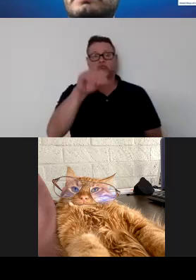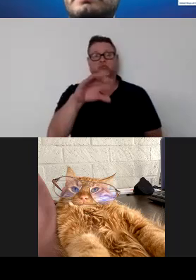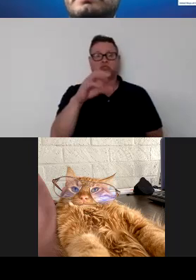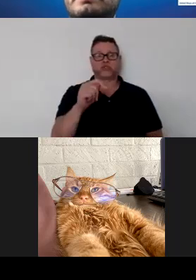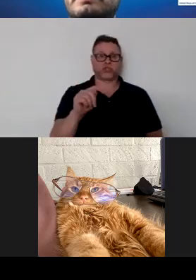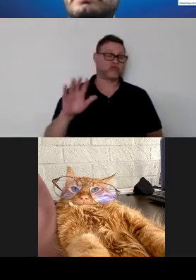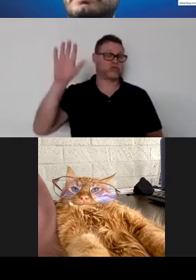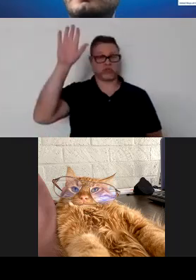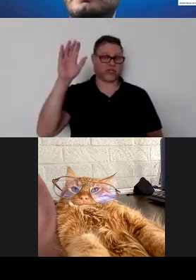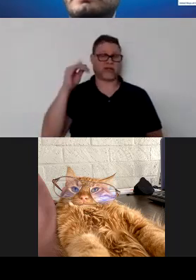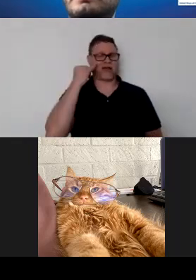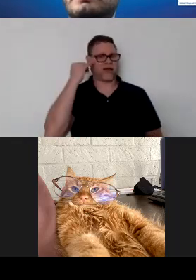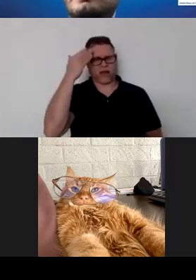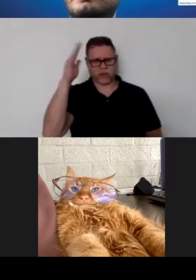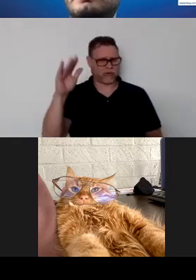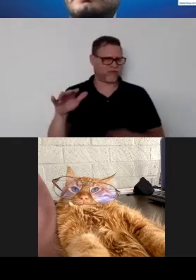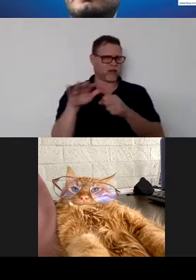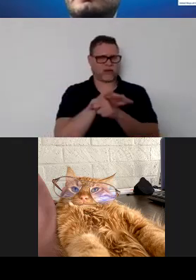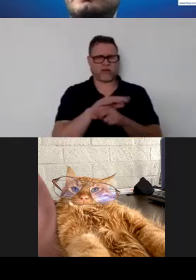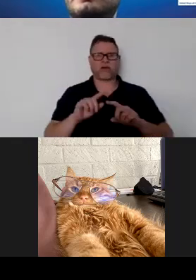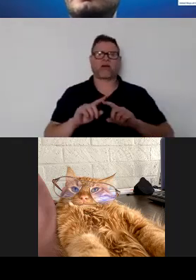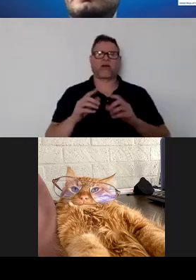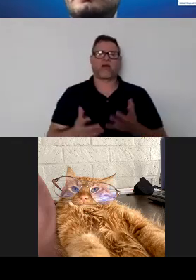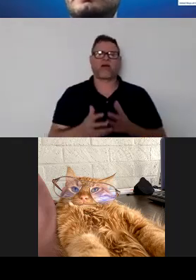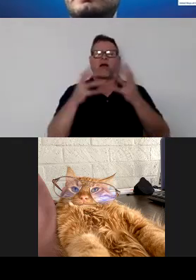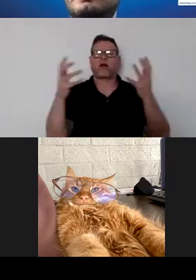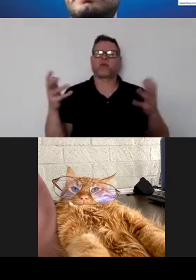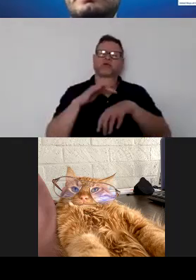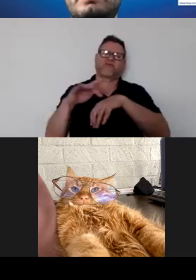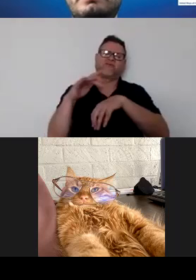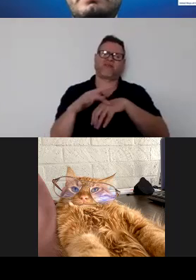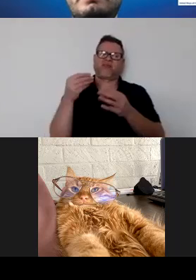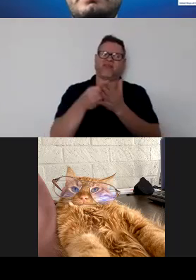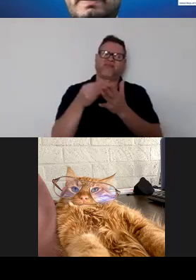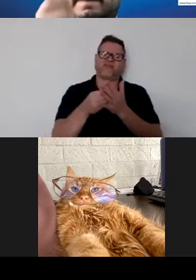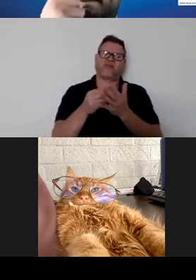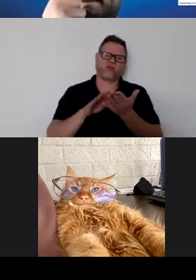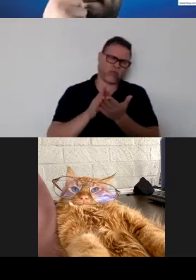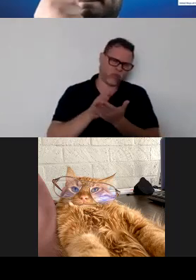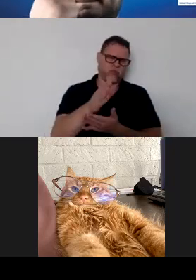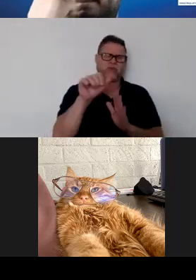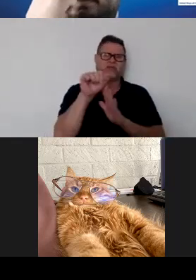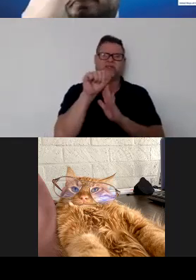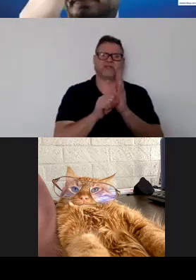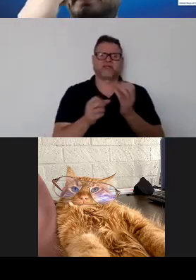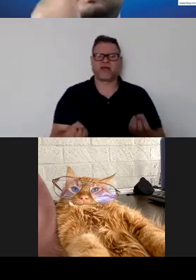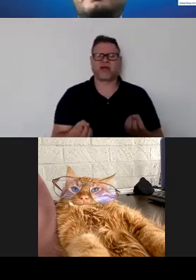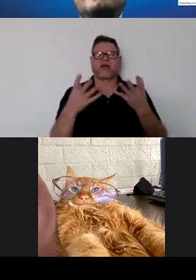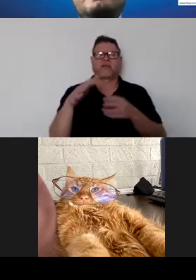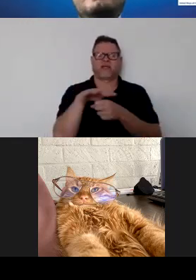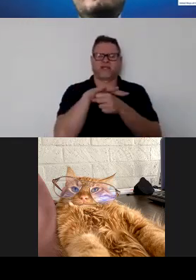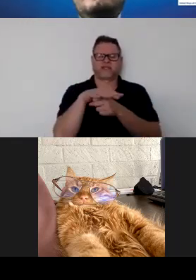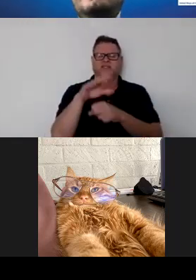I don't know if this was covered, but how much is available in this funding throughout the state, and how many sites is